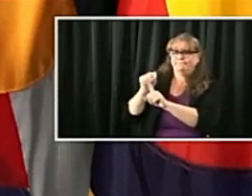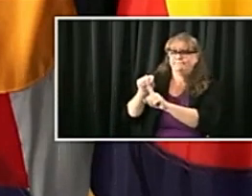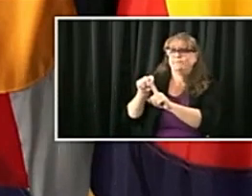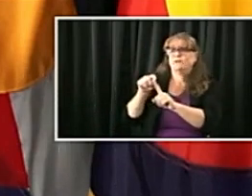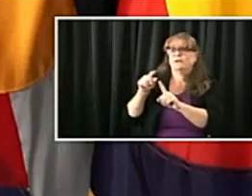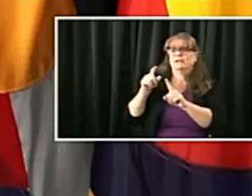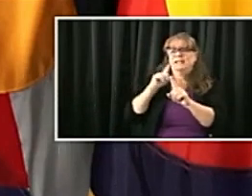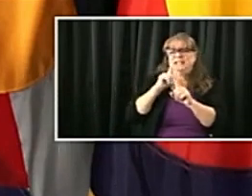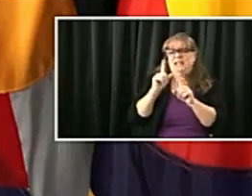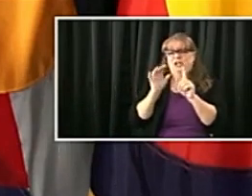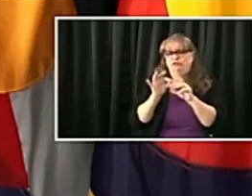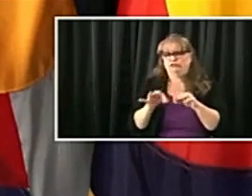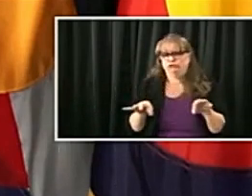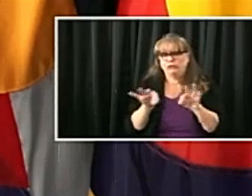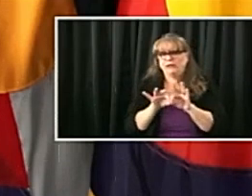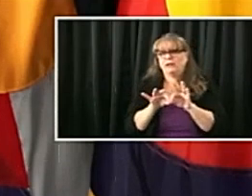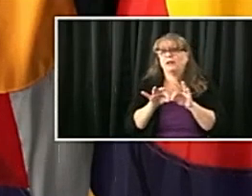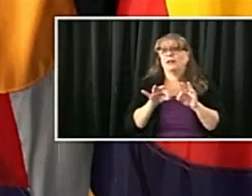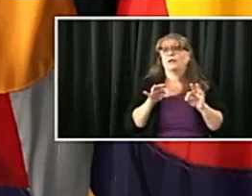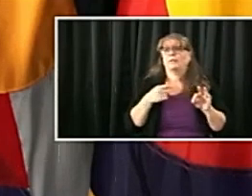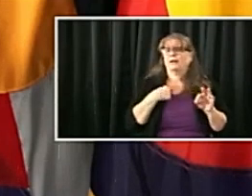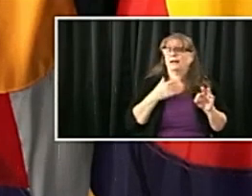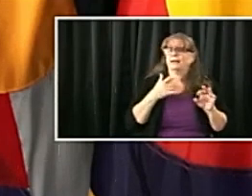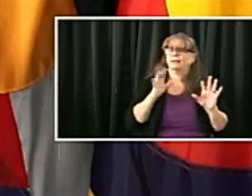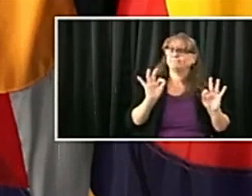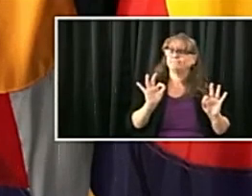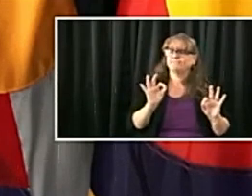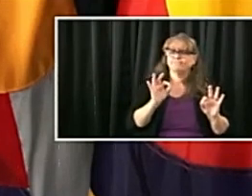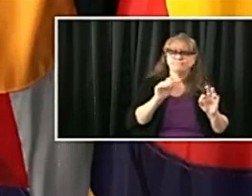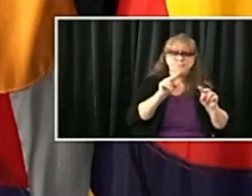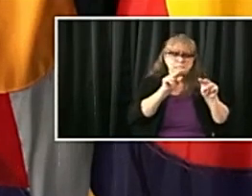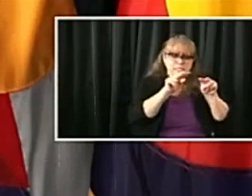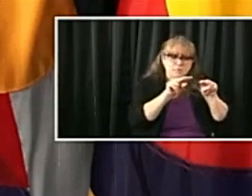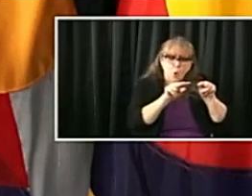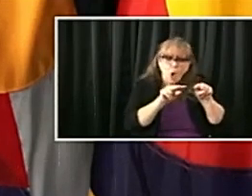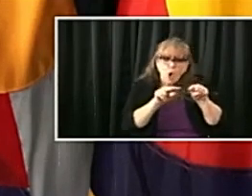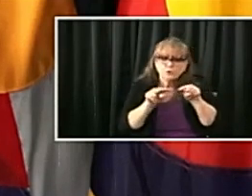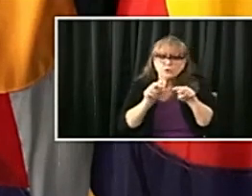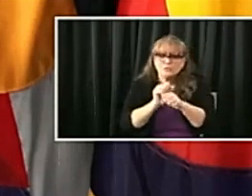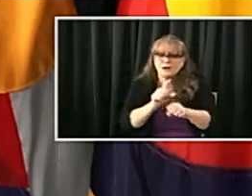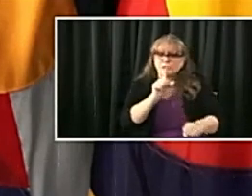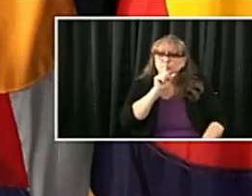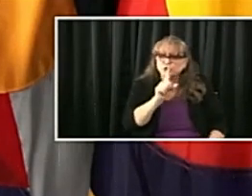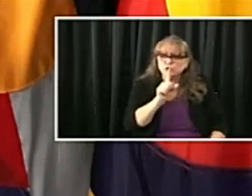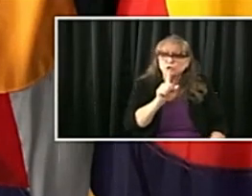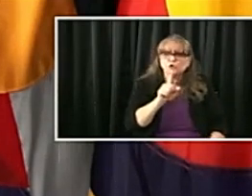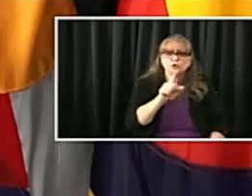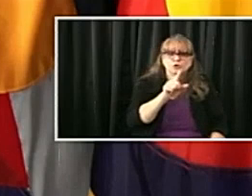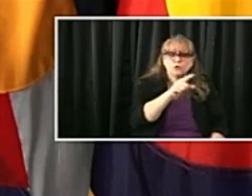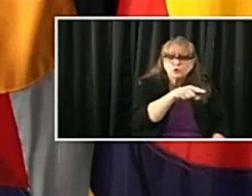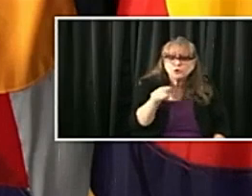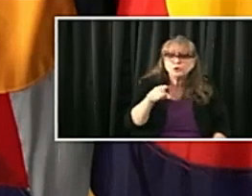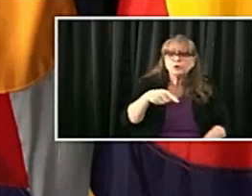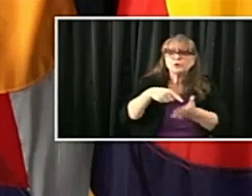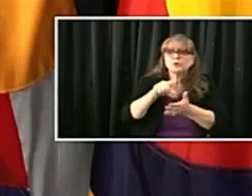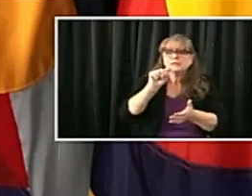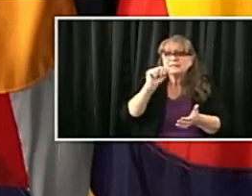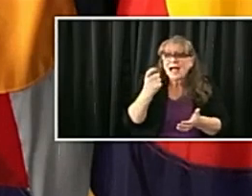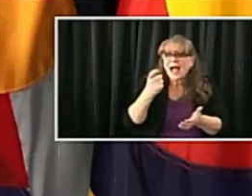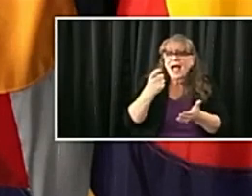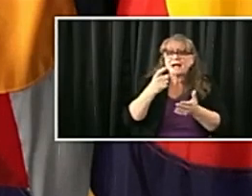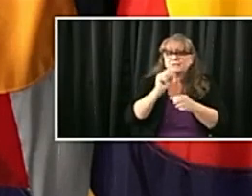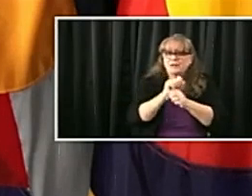that we are good stewards of taxpayer money and do not allow fraudulent claims to move forward. And I understand that that can be an